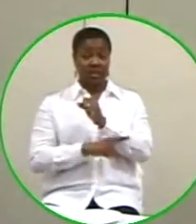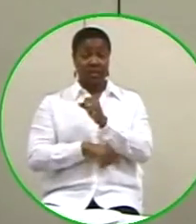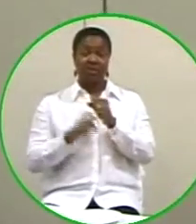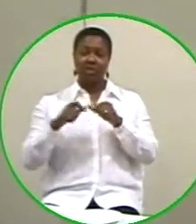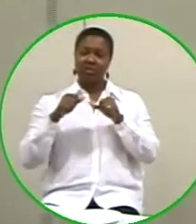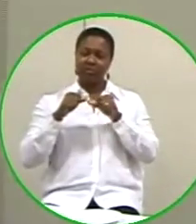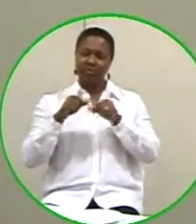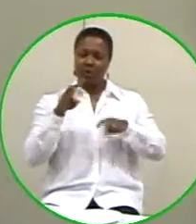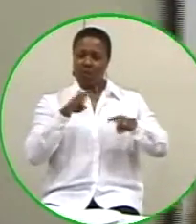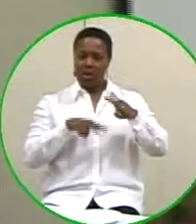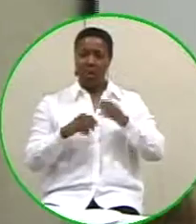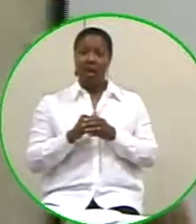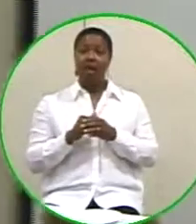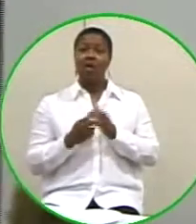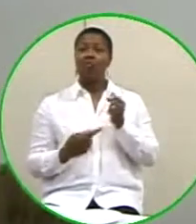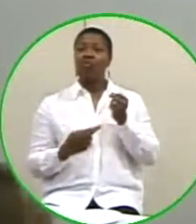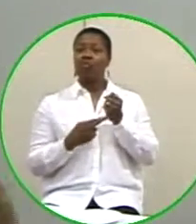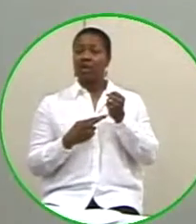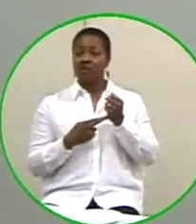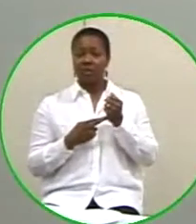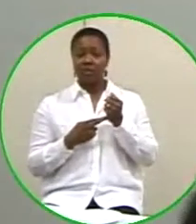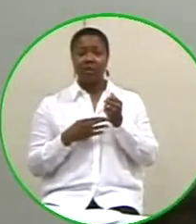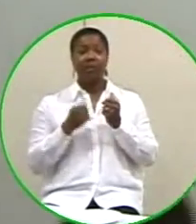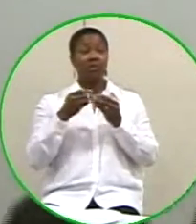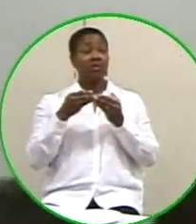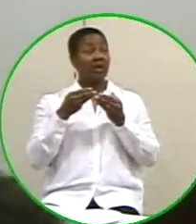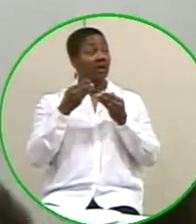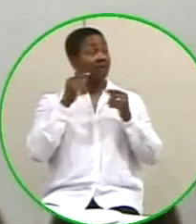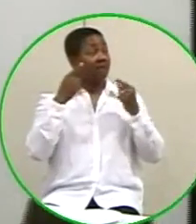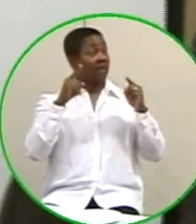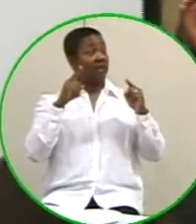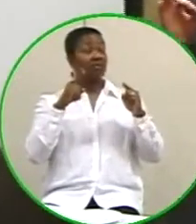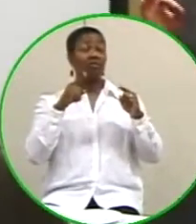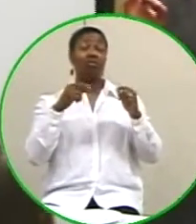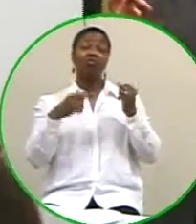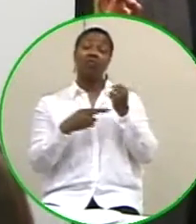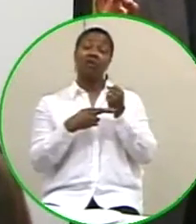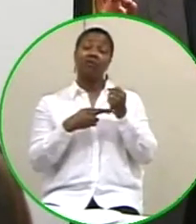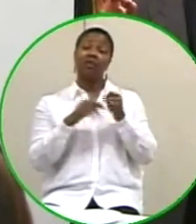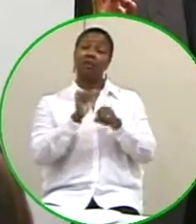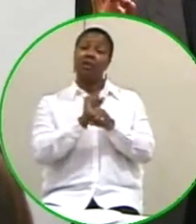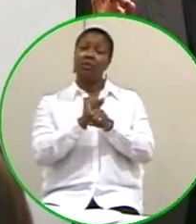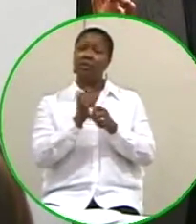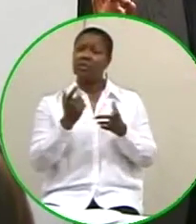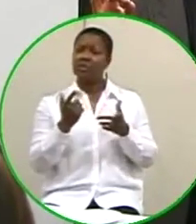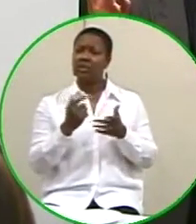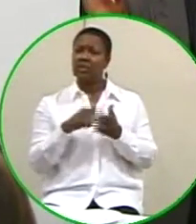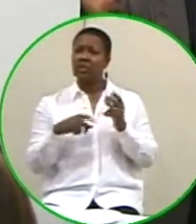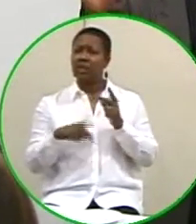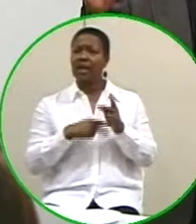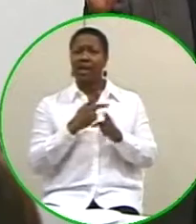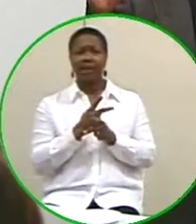vigilance. Reinforcement, the most effective reinforcement that works is what kind?